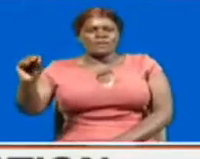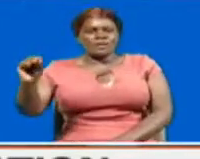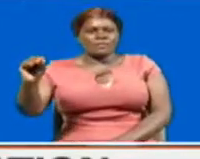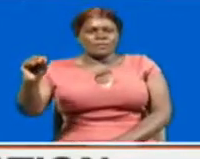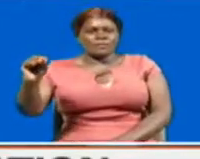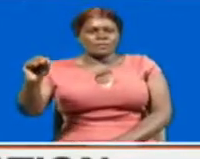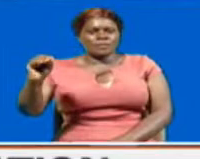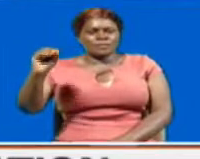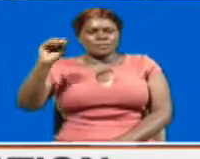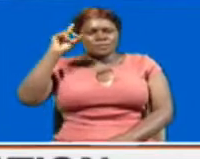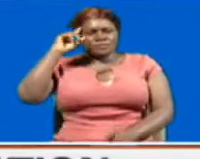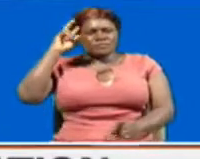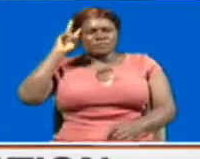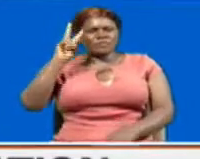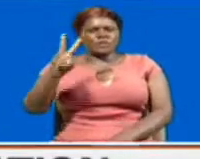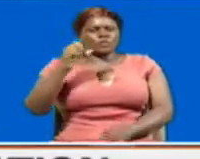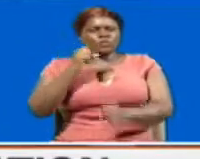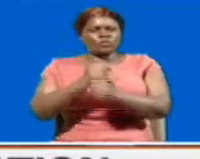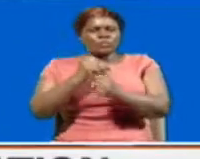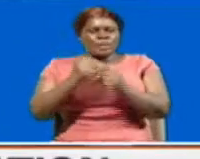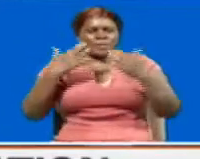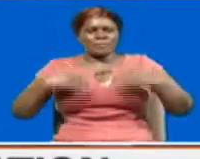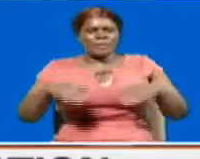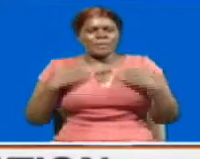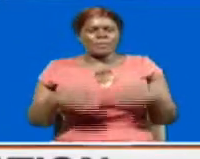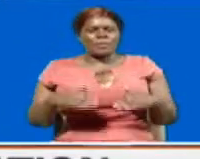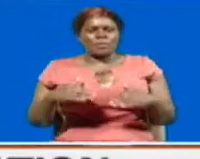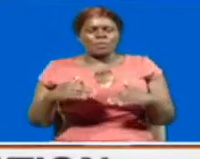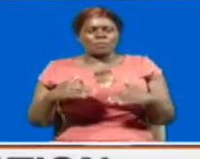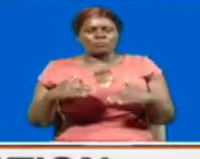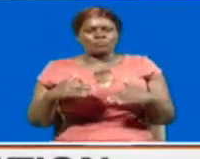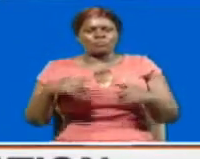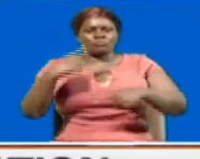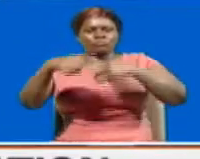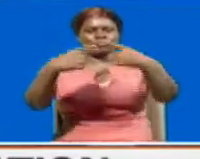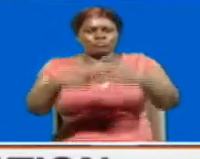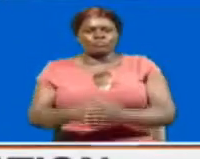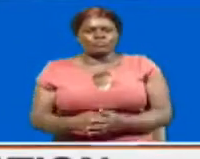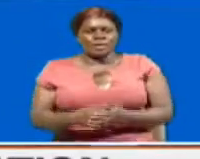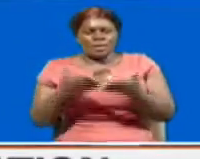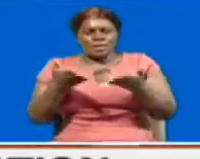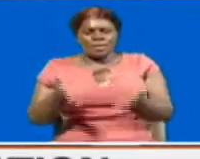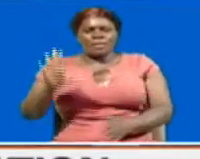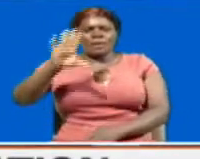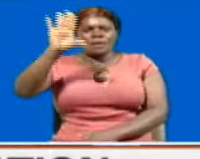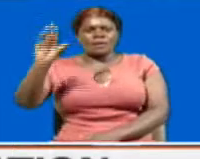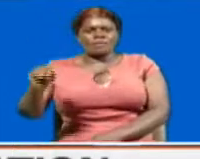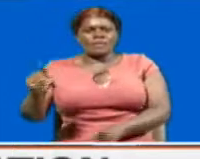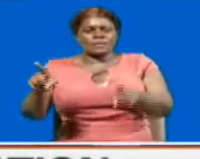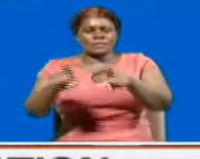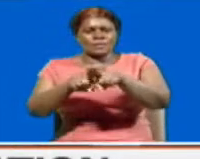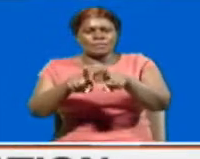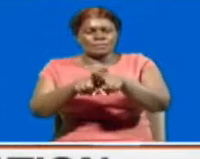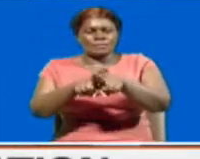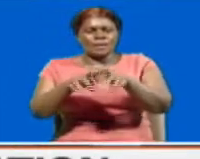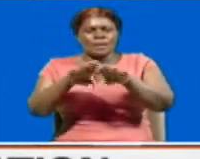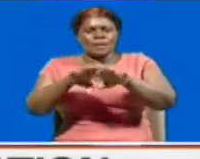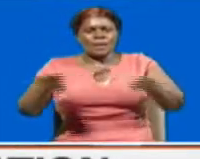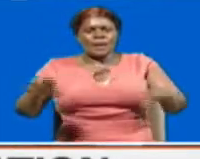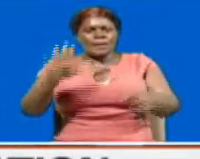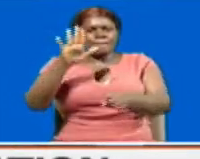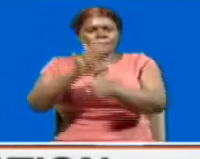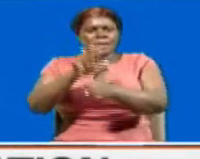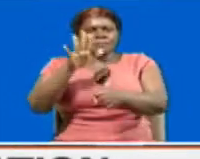to their vision to make humanity's first home here in Africa a land of